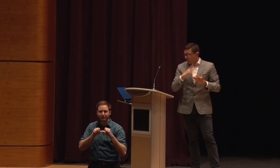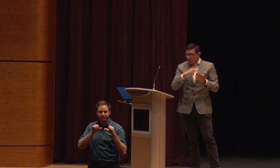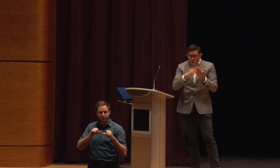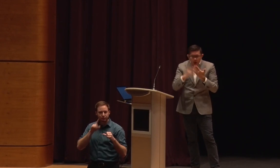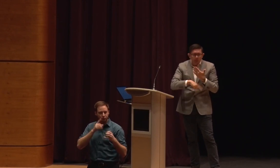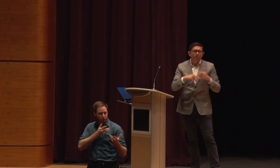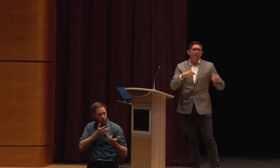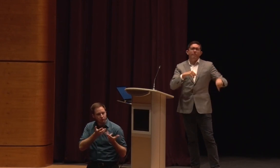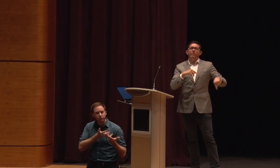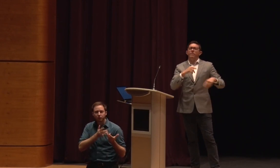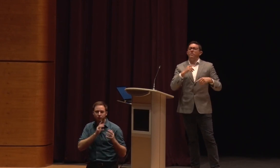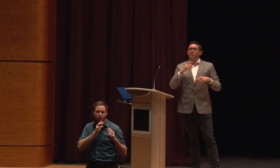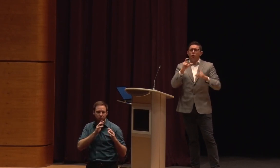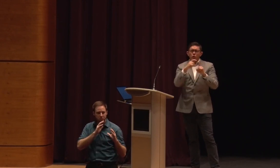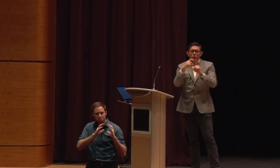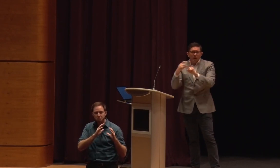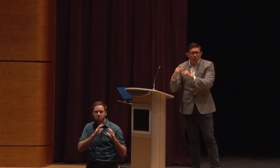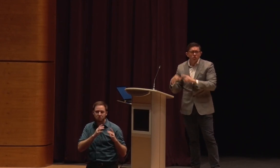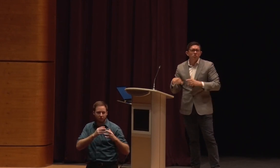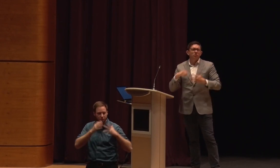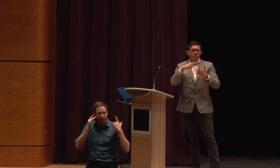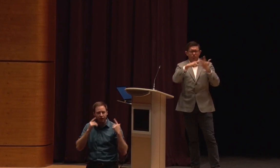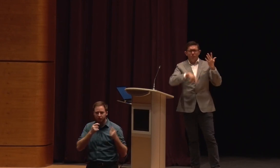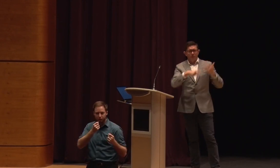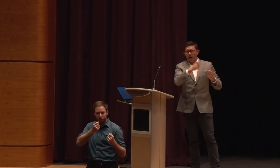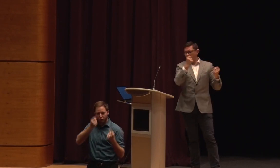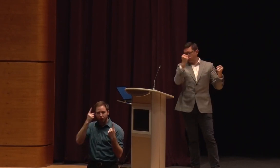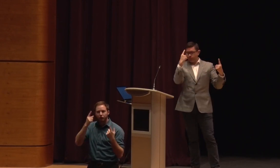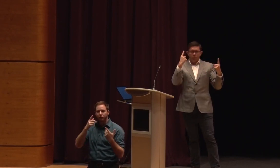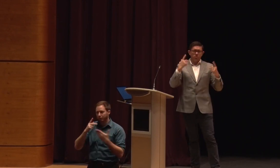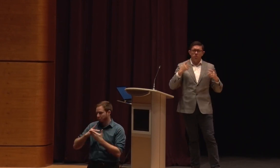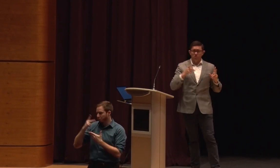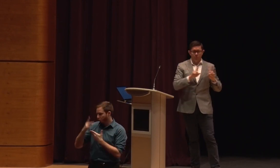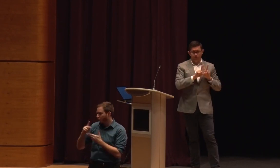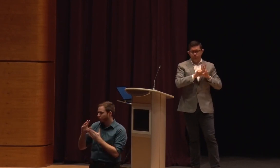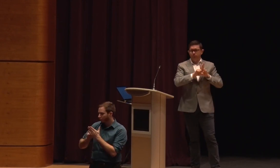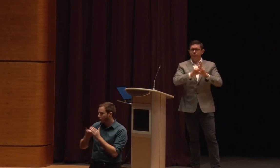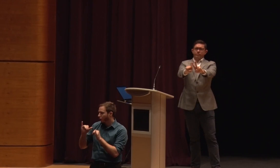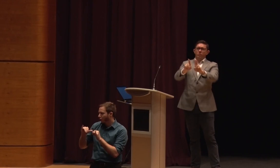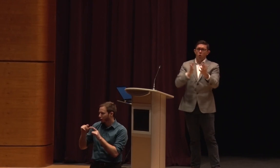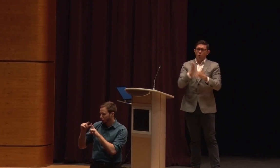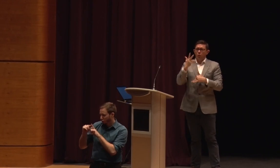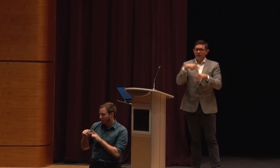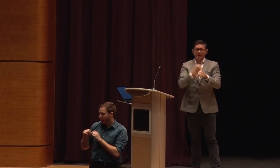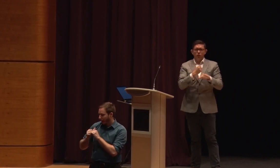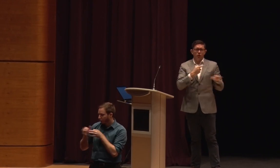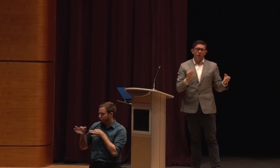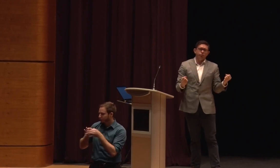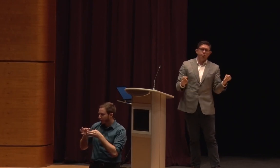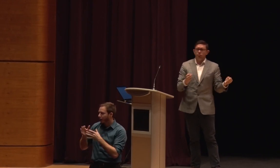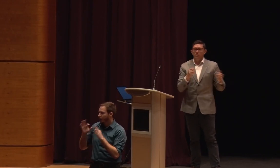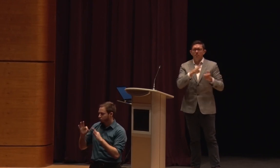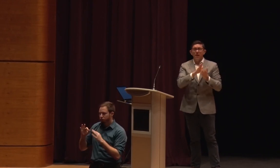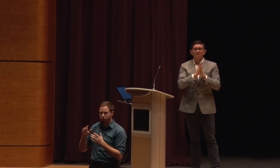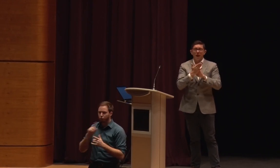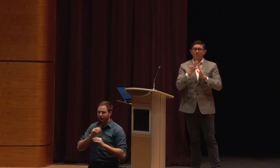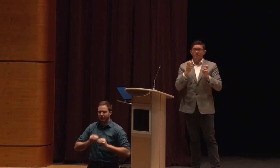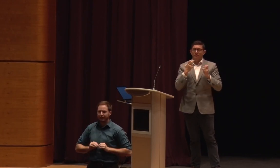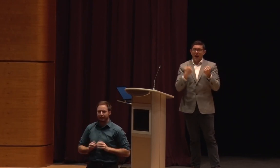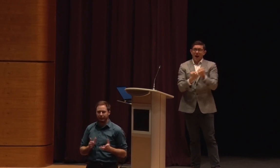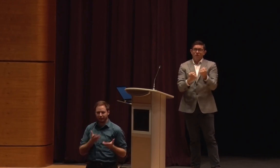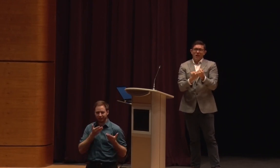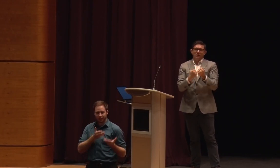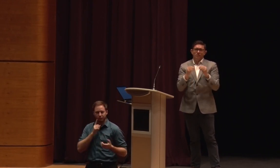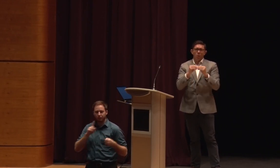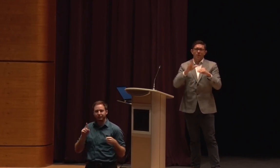really great rapport. They understood the program-specific terminology, and really, they were